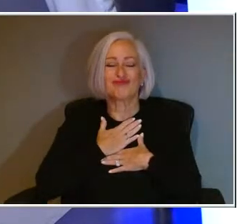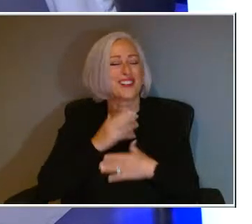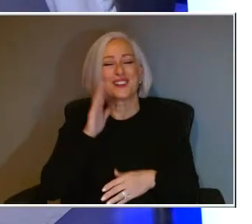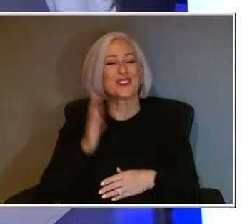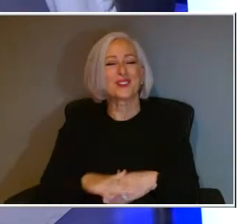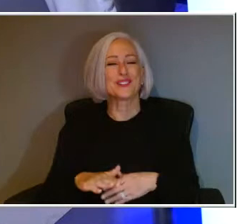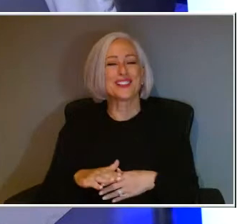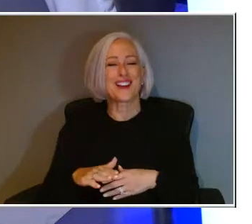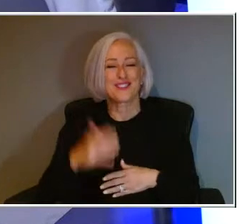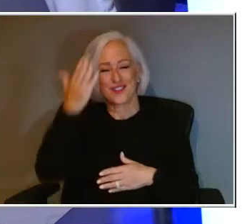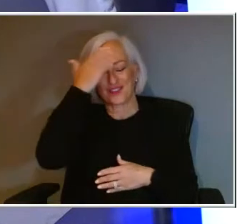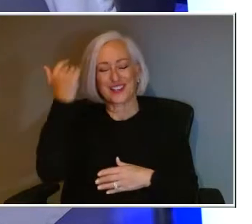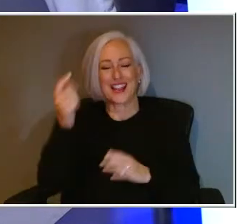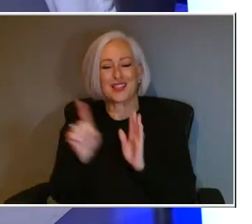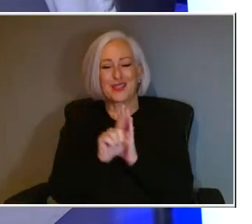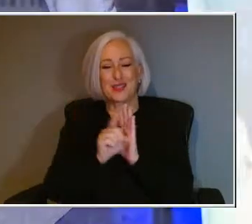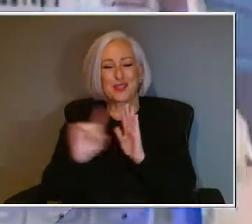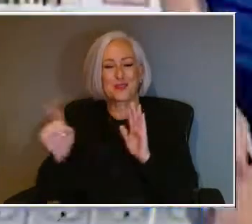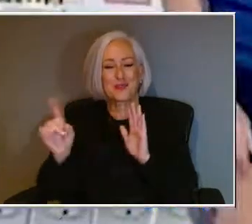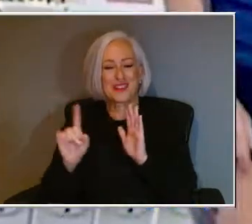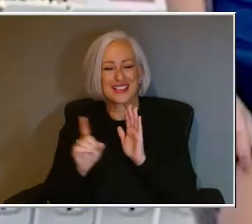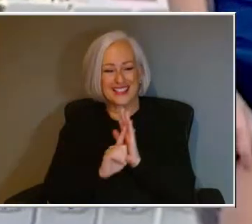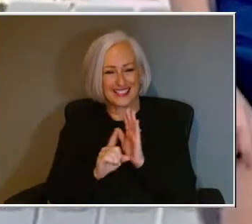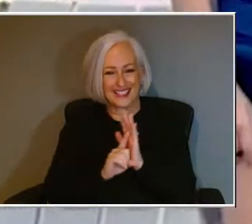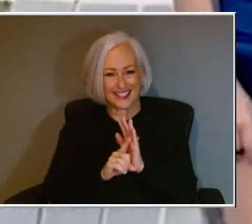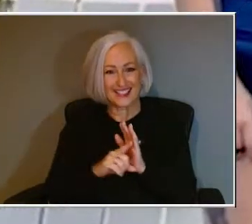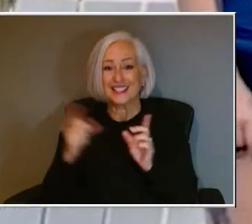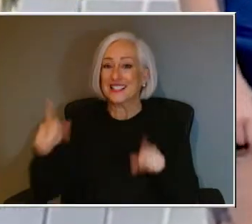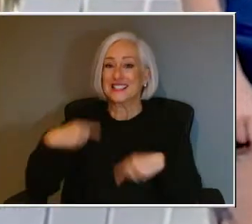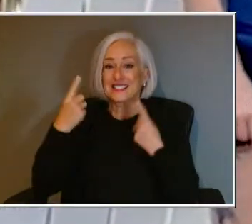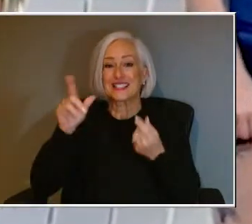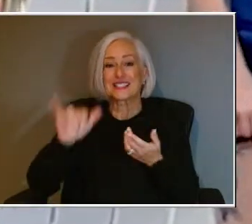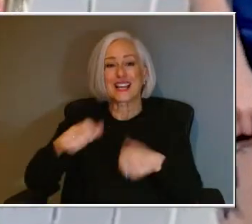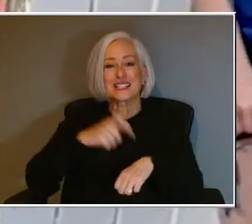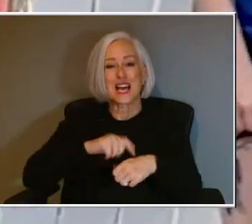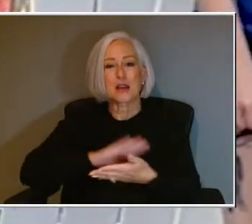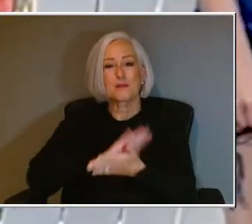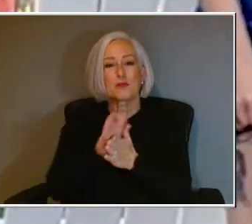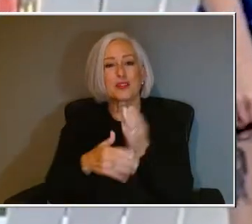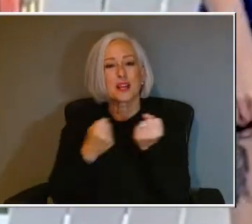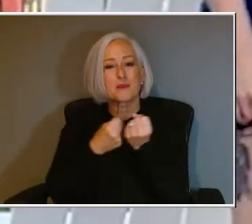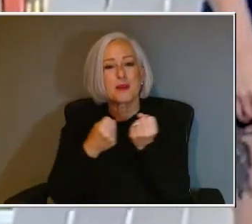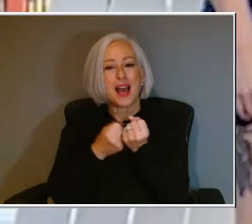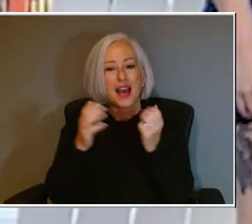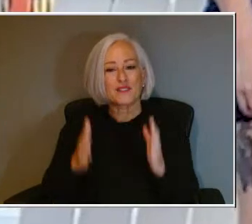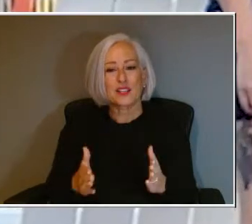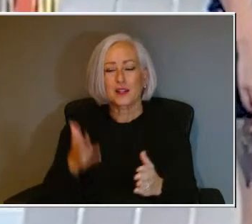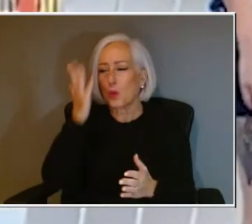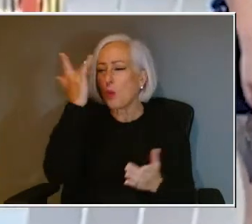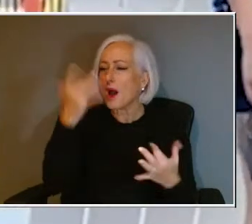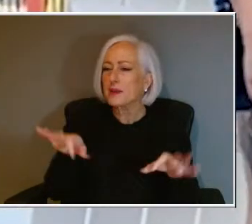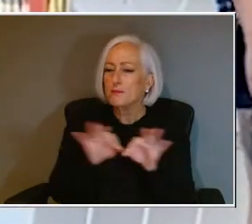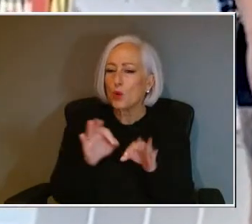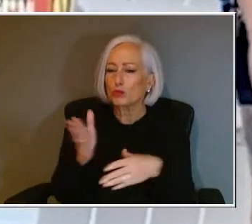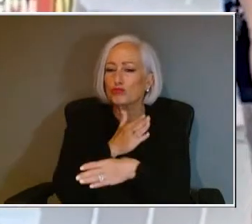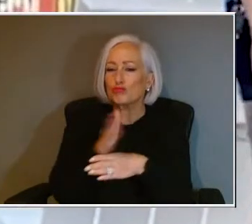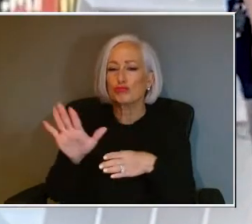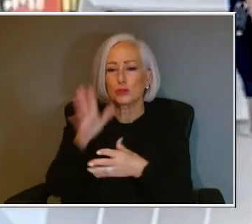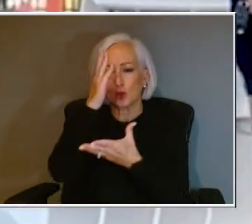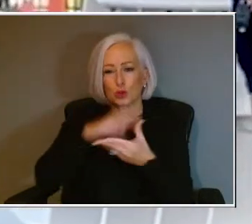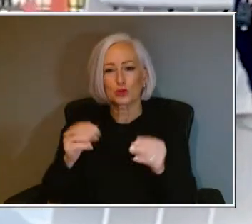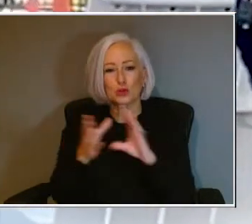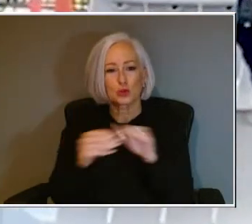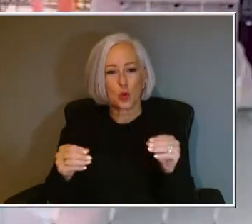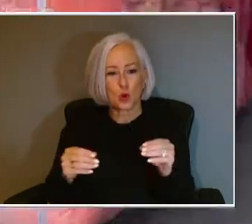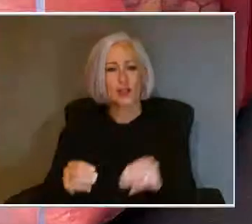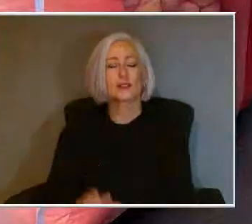around these halls, No. That's for sure. And since then, you've become an advocate. Why has it been so important for you to share your story and be out in the community? So, well,